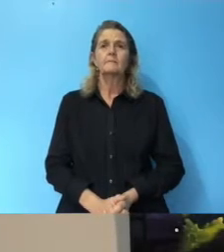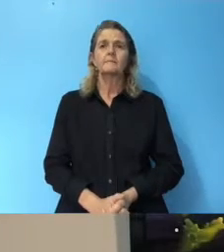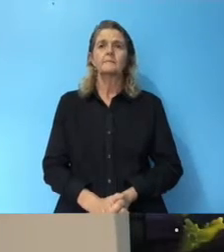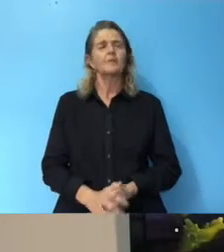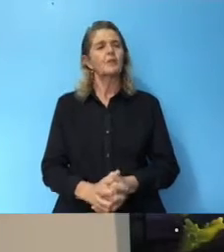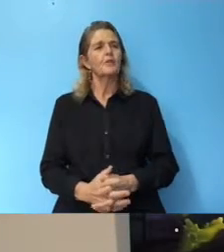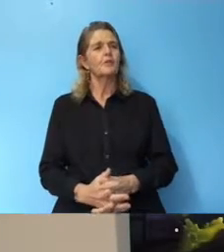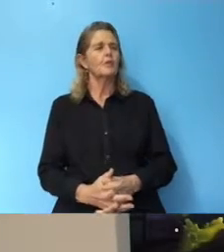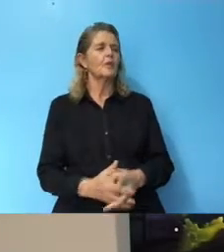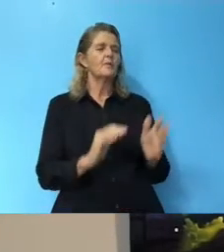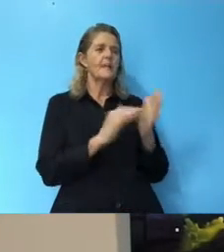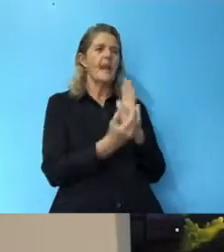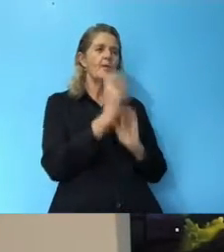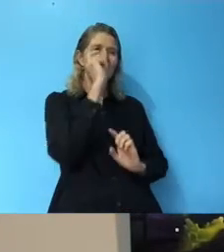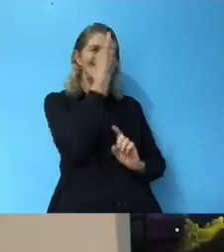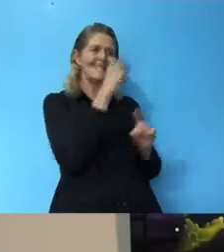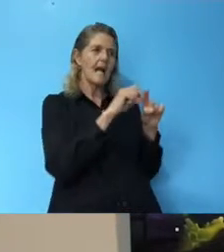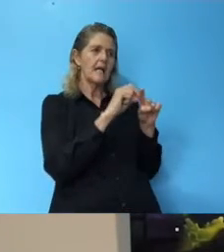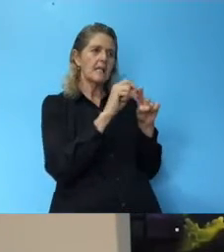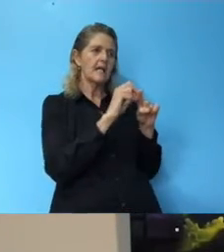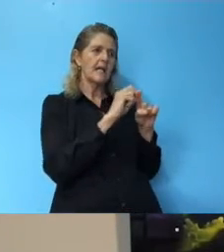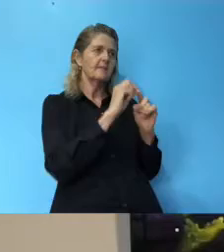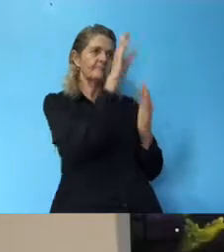And I'm going to bring a darker colour down the bottom here.